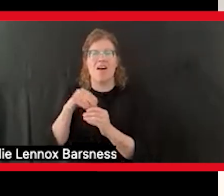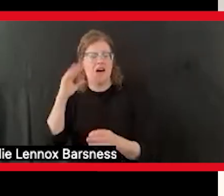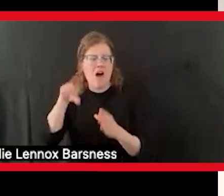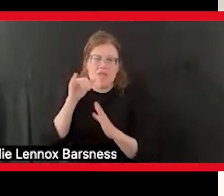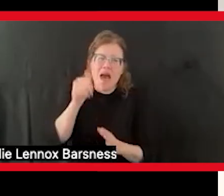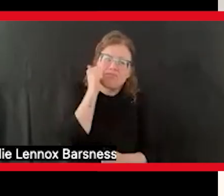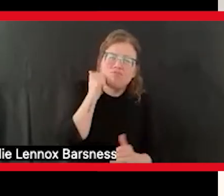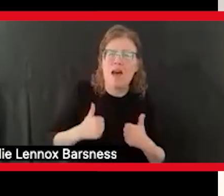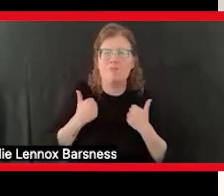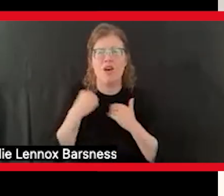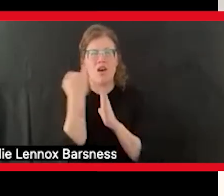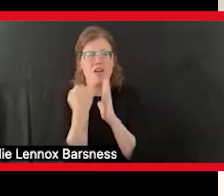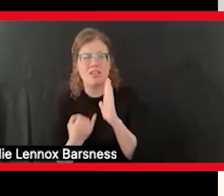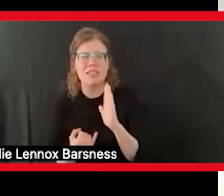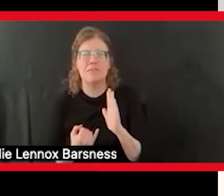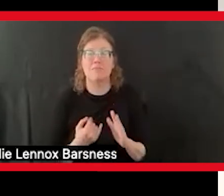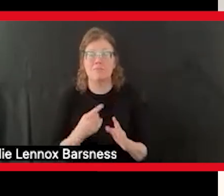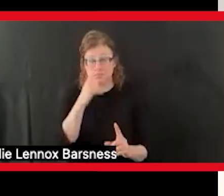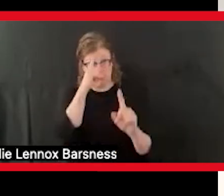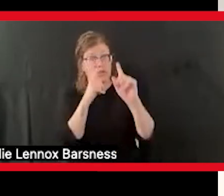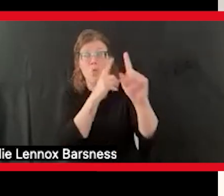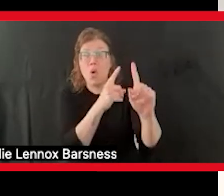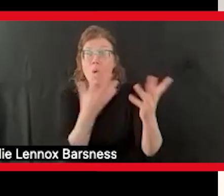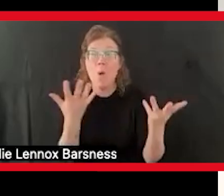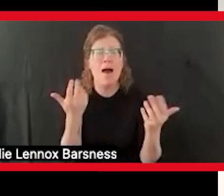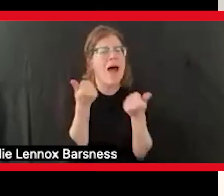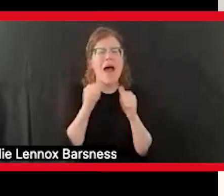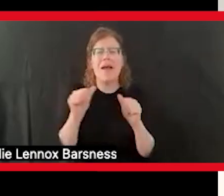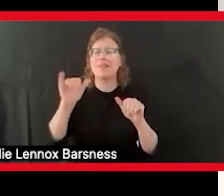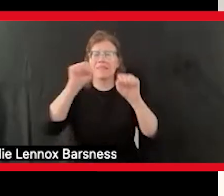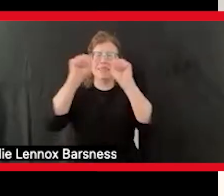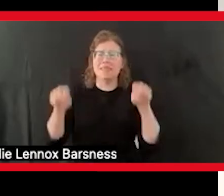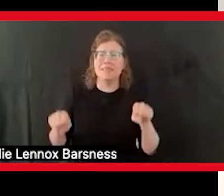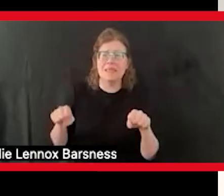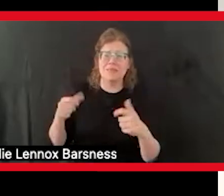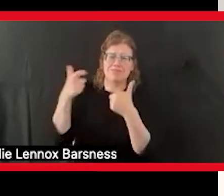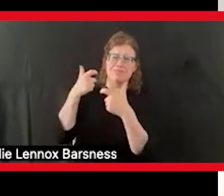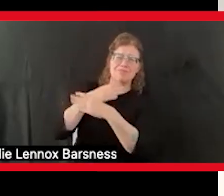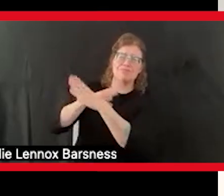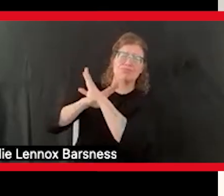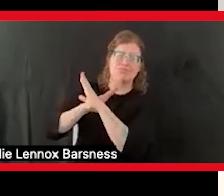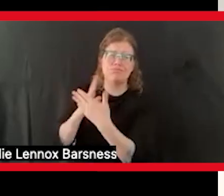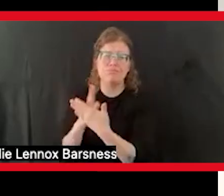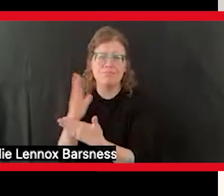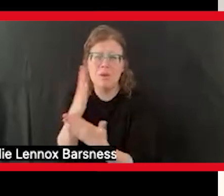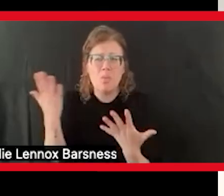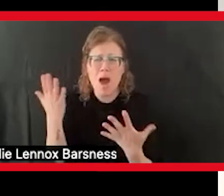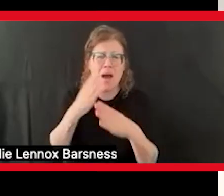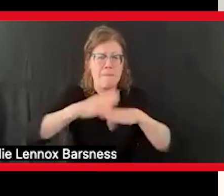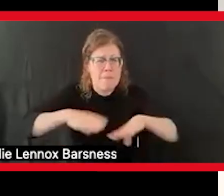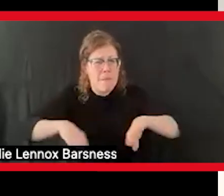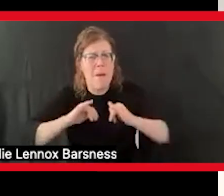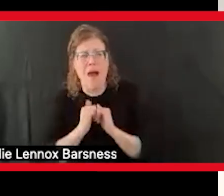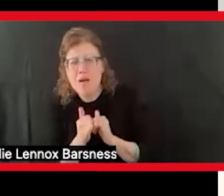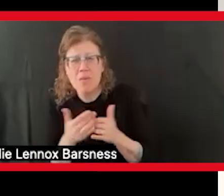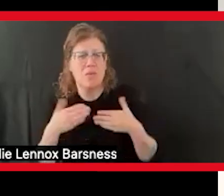eliminate institutional inequity in our programs, in our policies, and our practices. My colleagues and